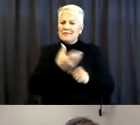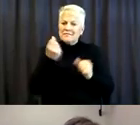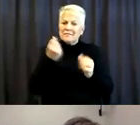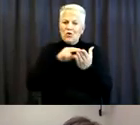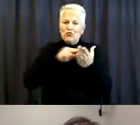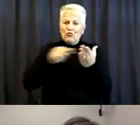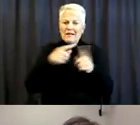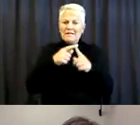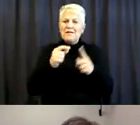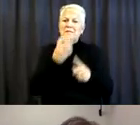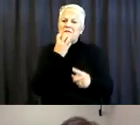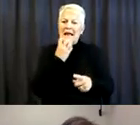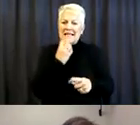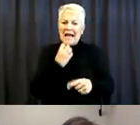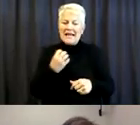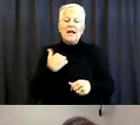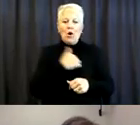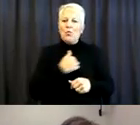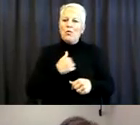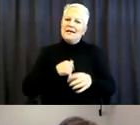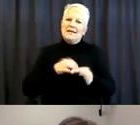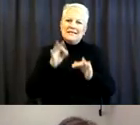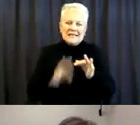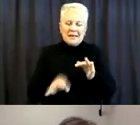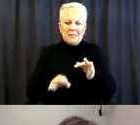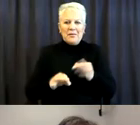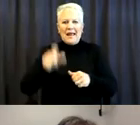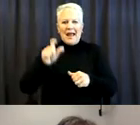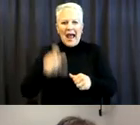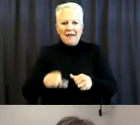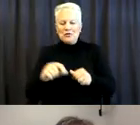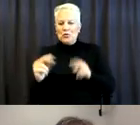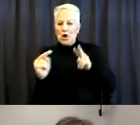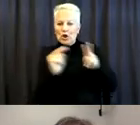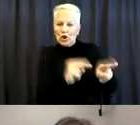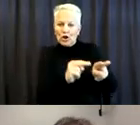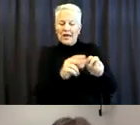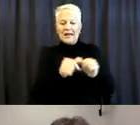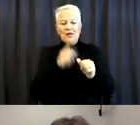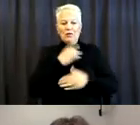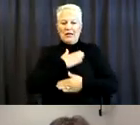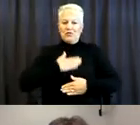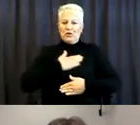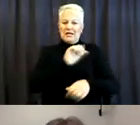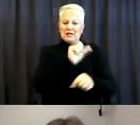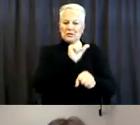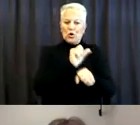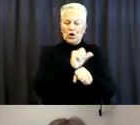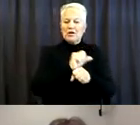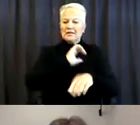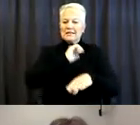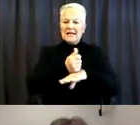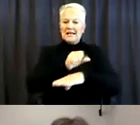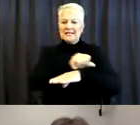Dr. John Van Dyke, we simply have to look at and really appreciate his work in setting the stage